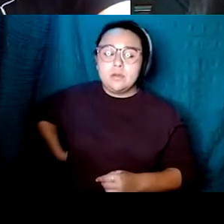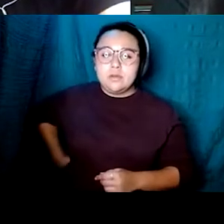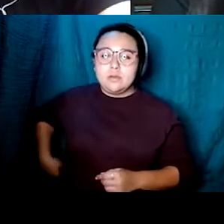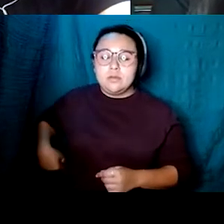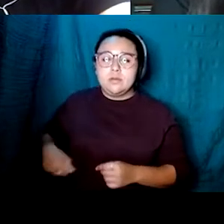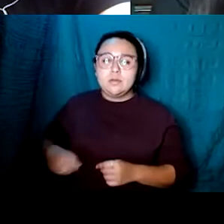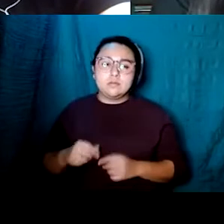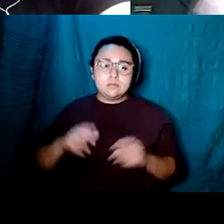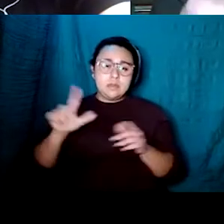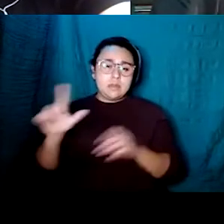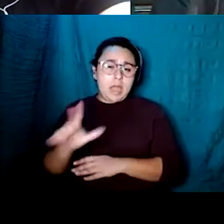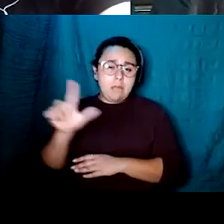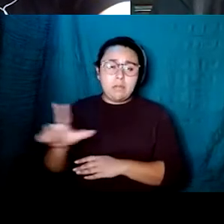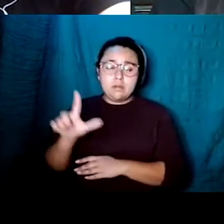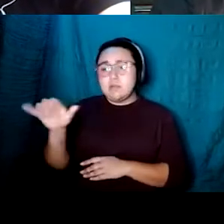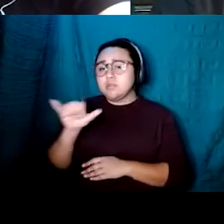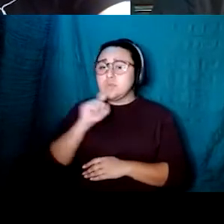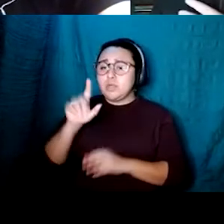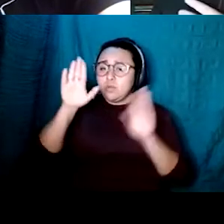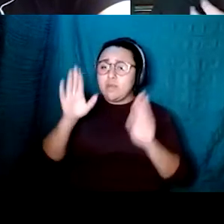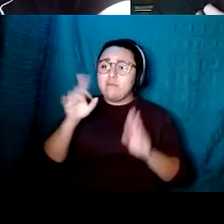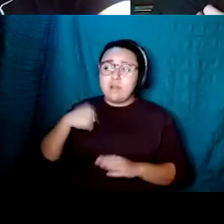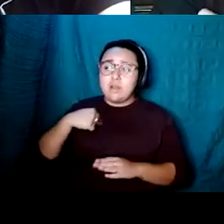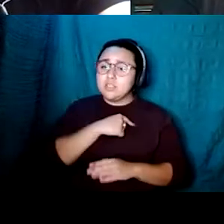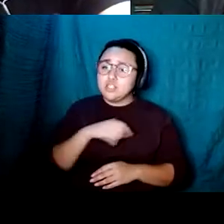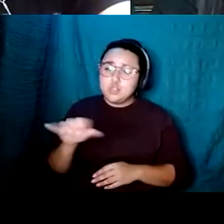libraries have been really great for us too.